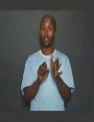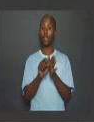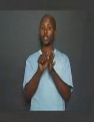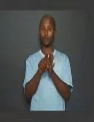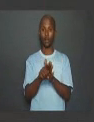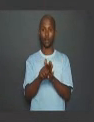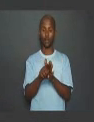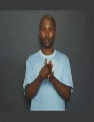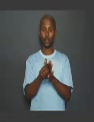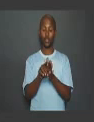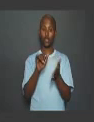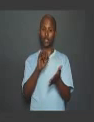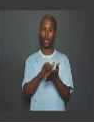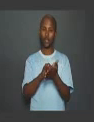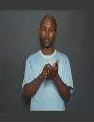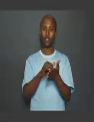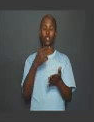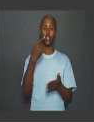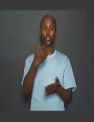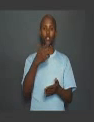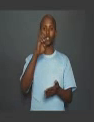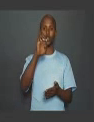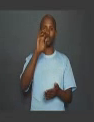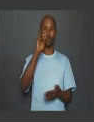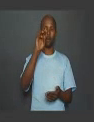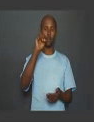example in that it is geometric.